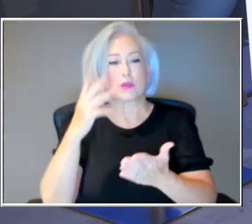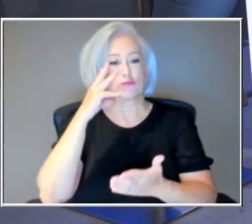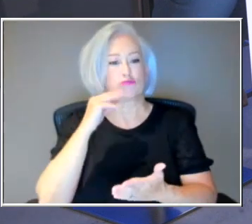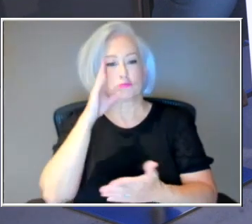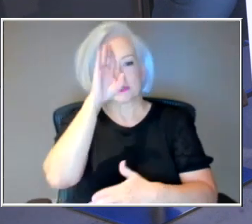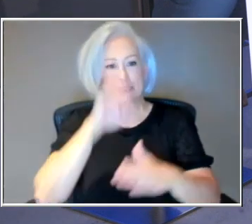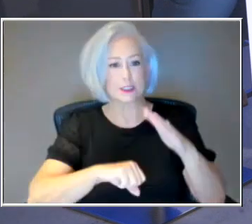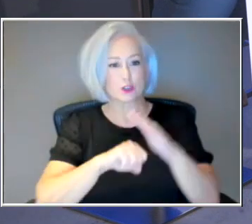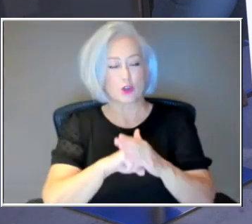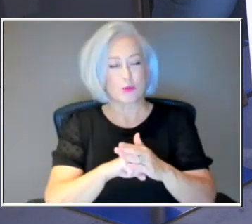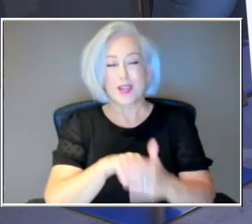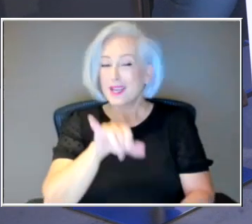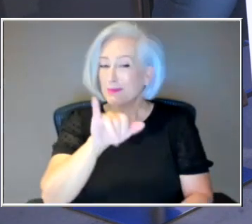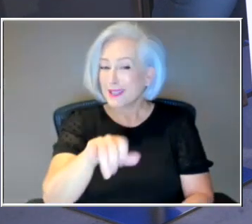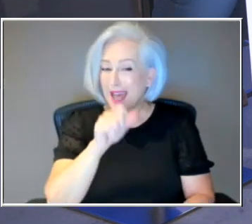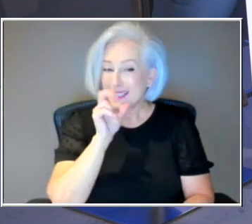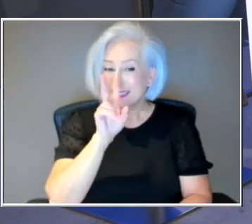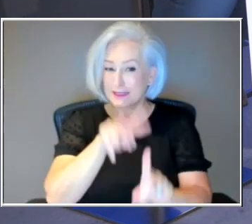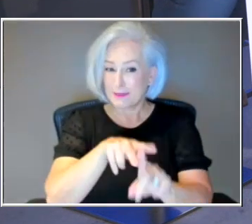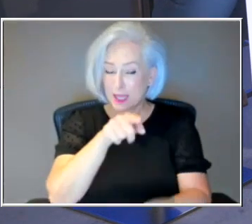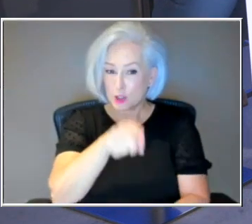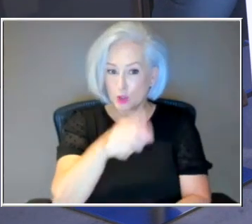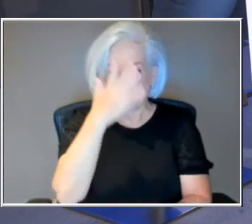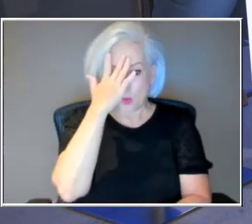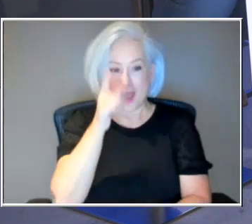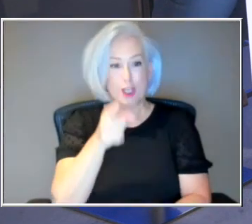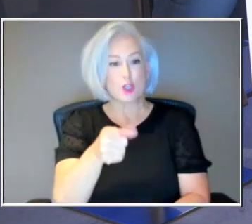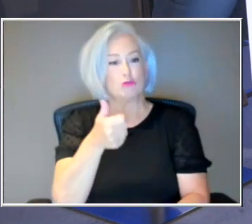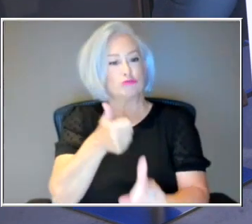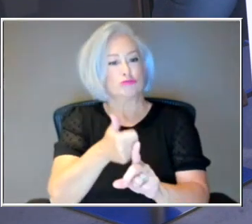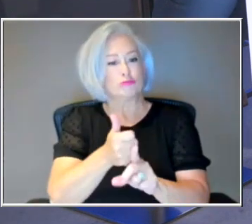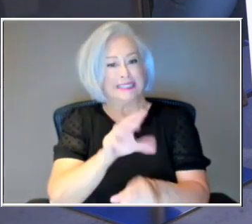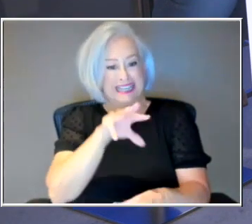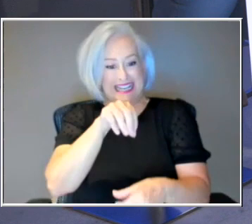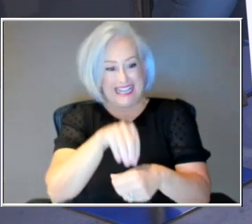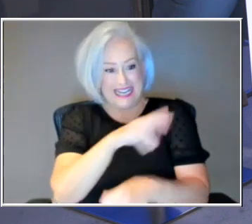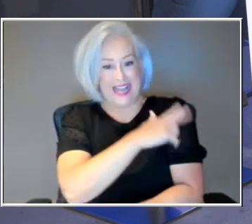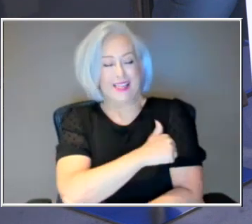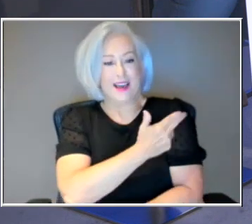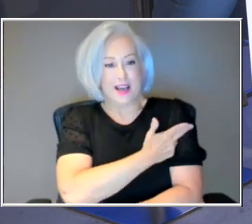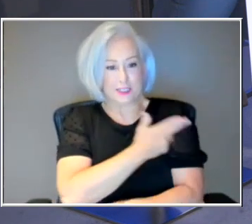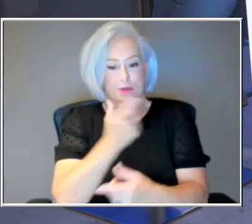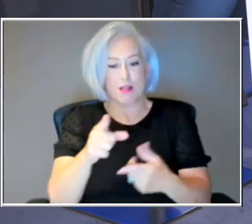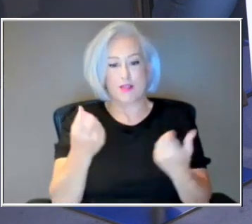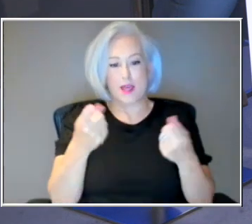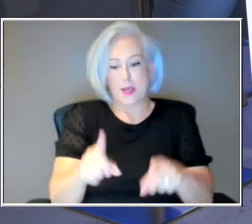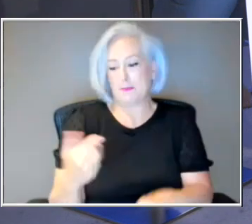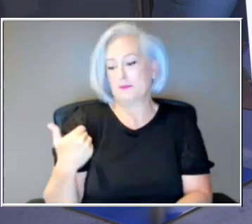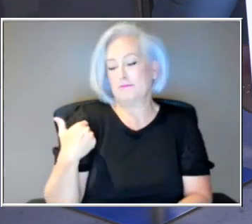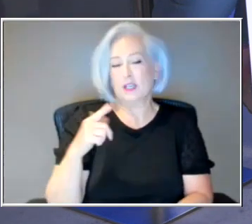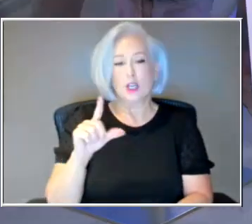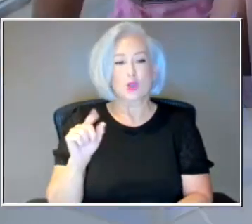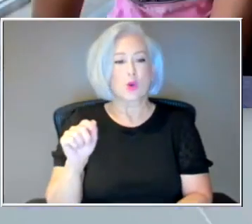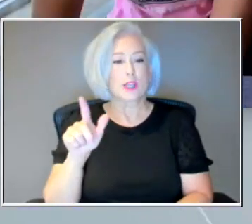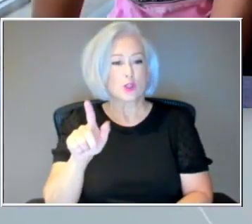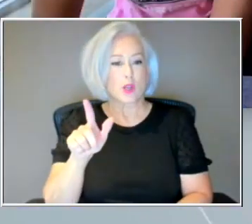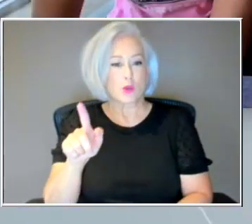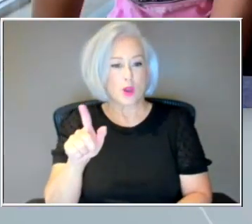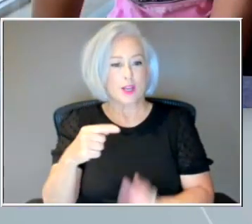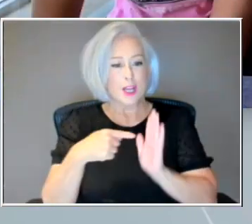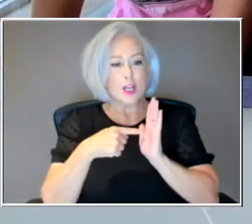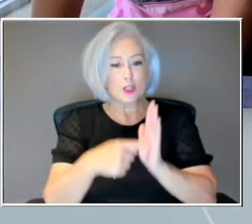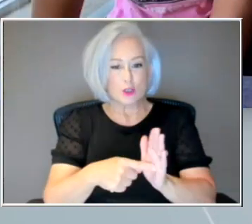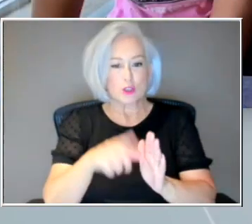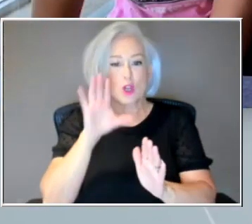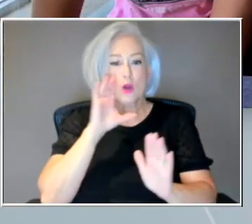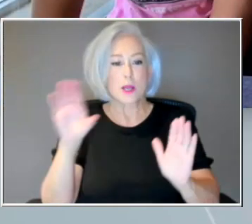already hospitalized when your strokes happened. This was back in 2021. You shared some photos from the day of an